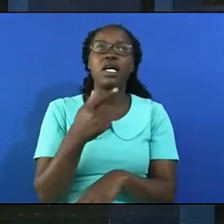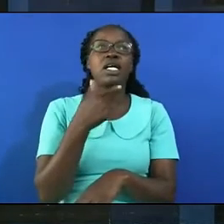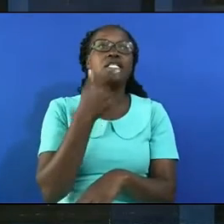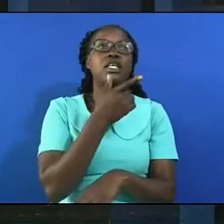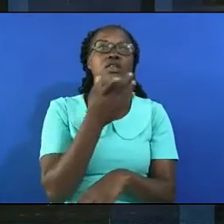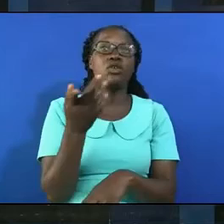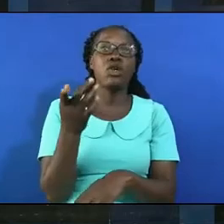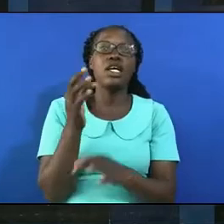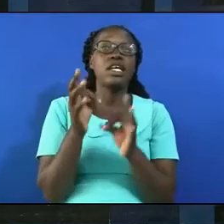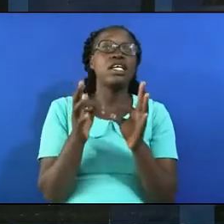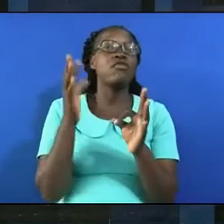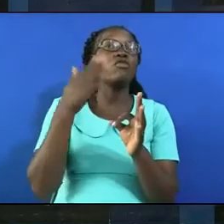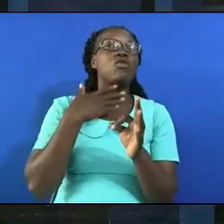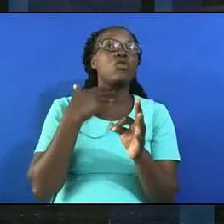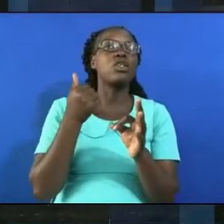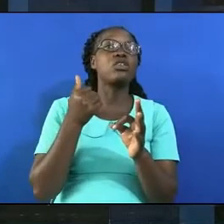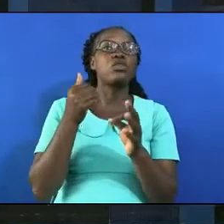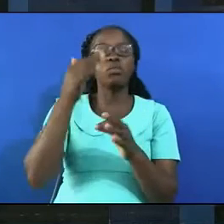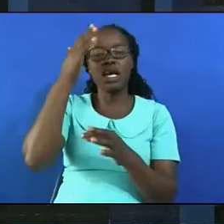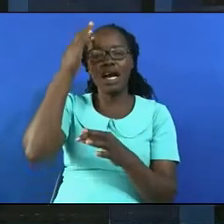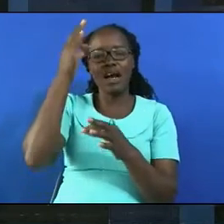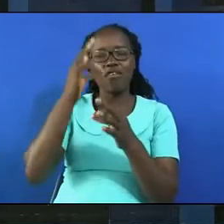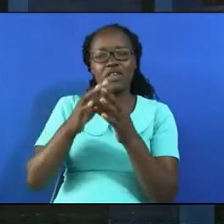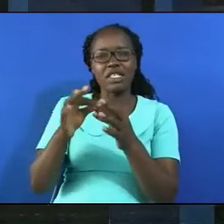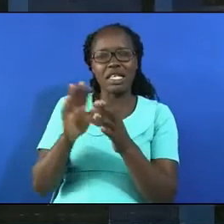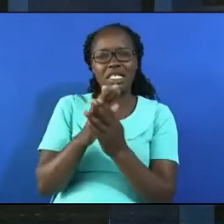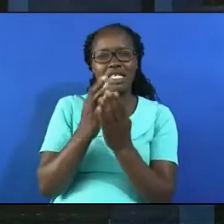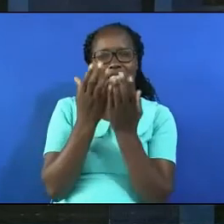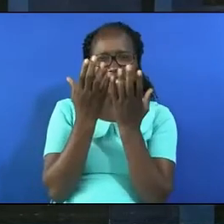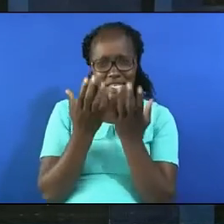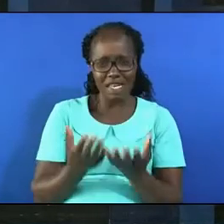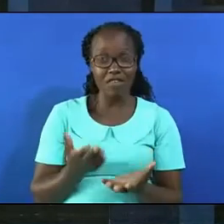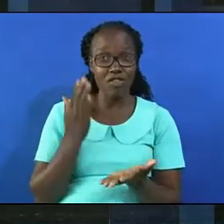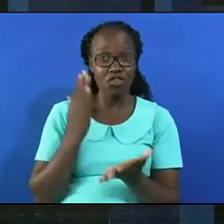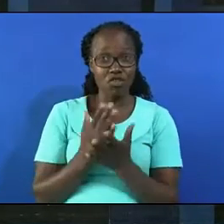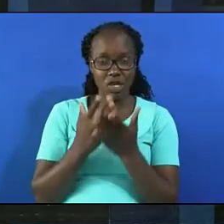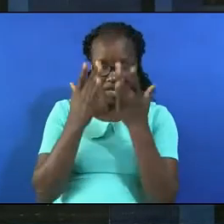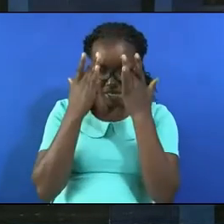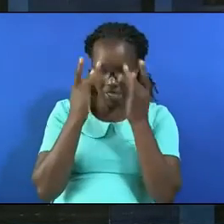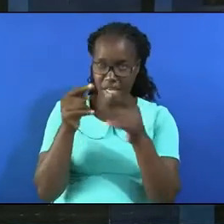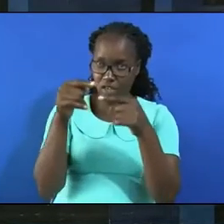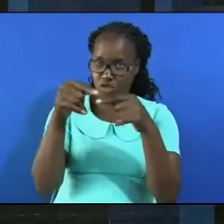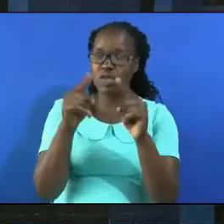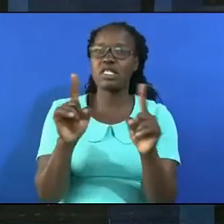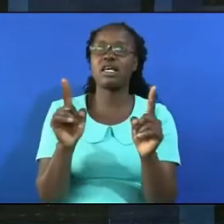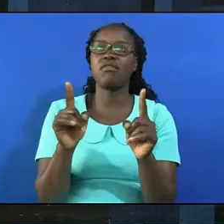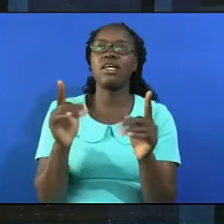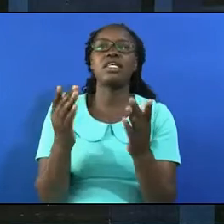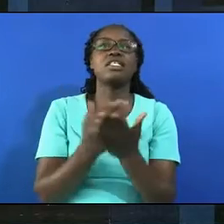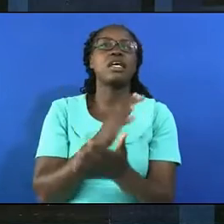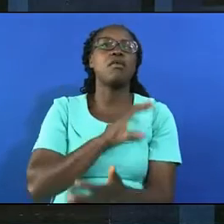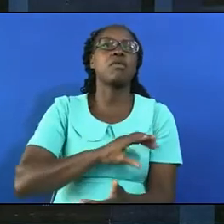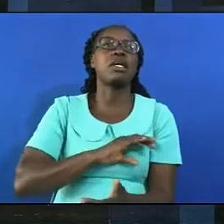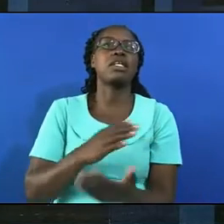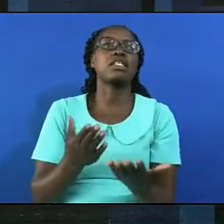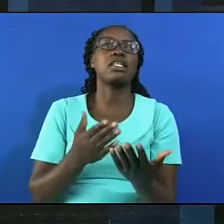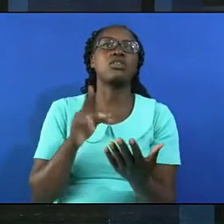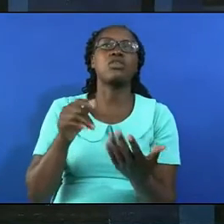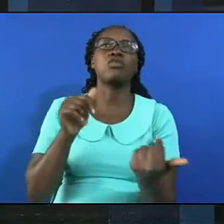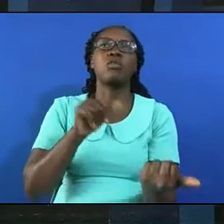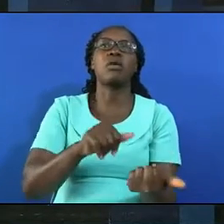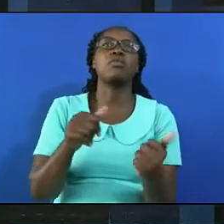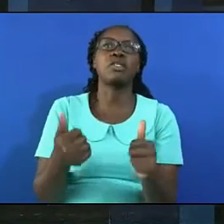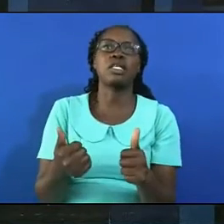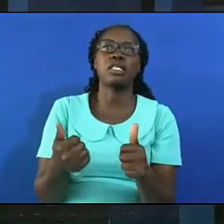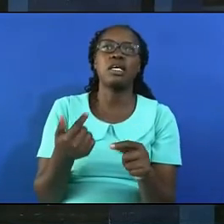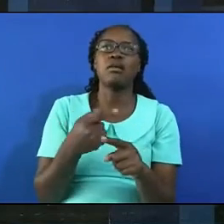tell you, if you want a faith that holds water, make the decision yourself. There are some characters here who need to get